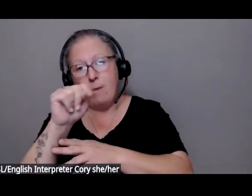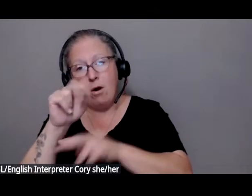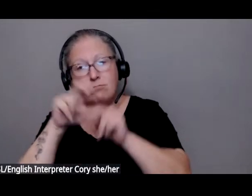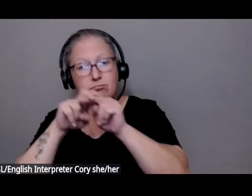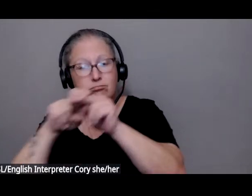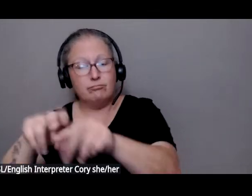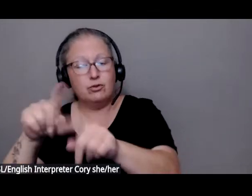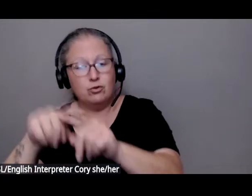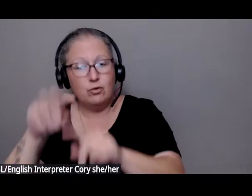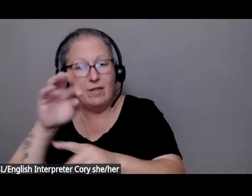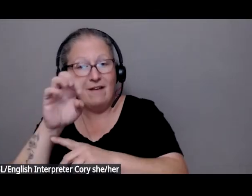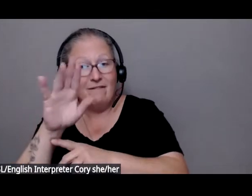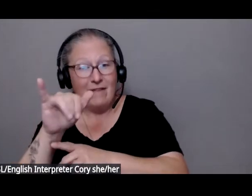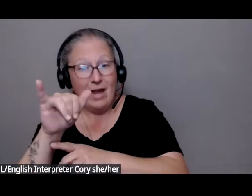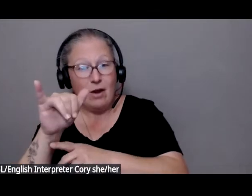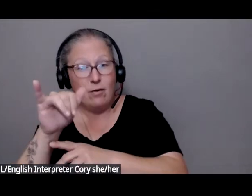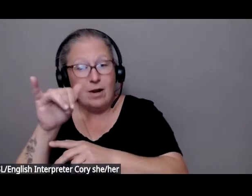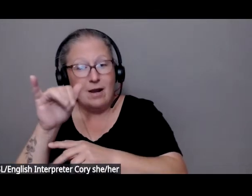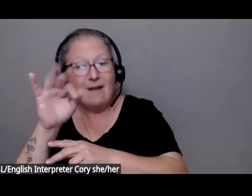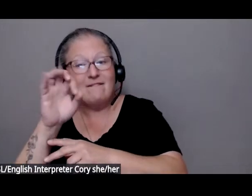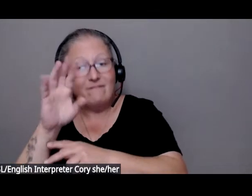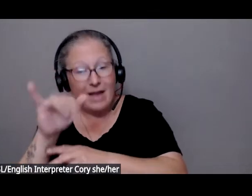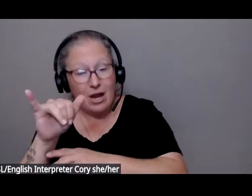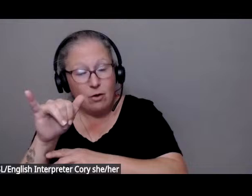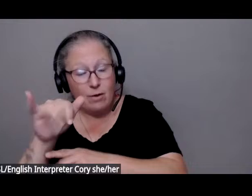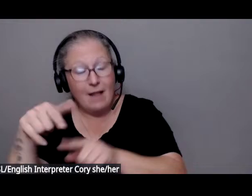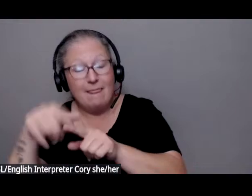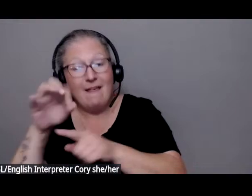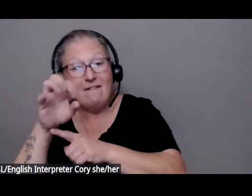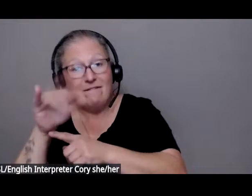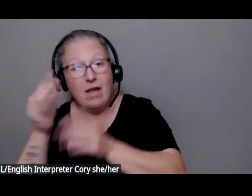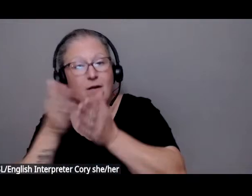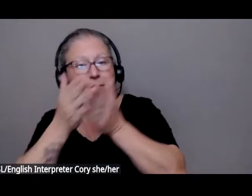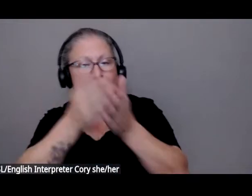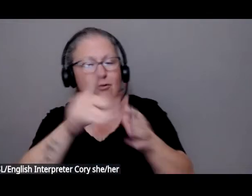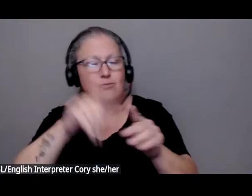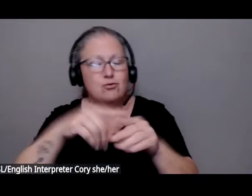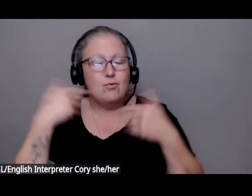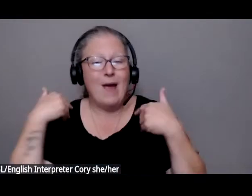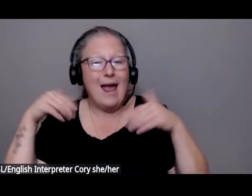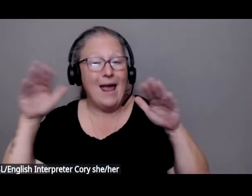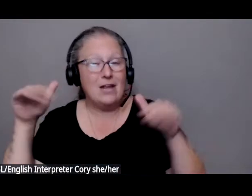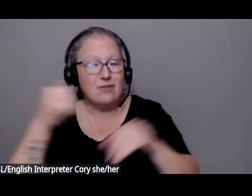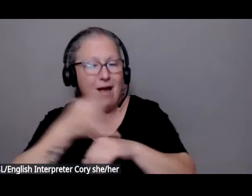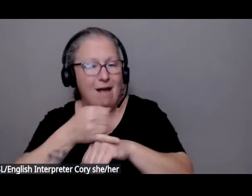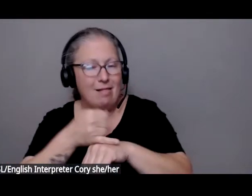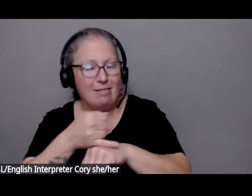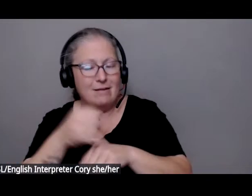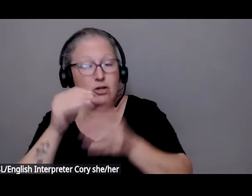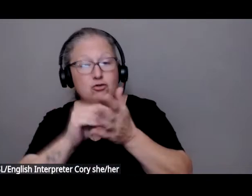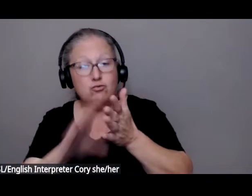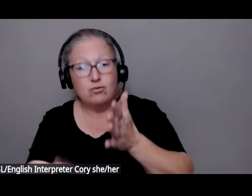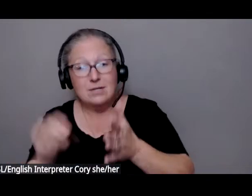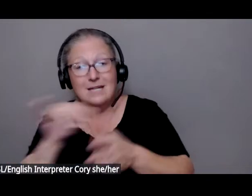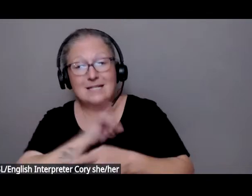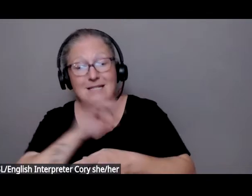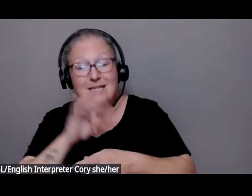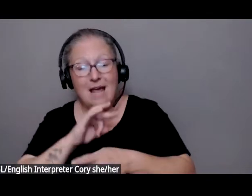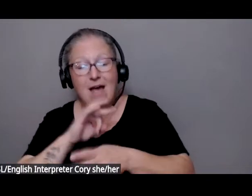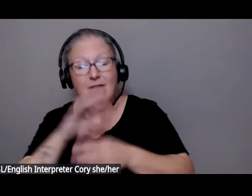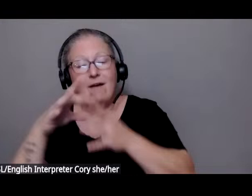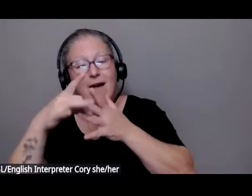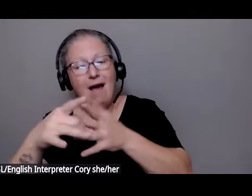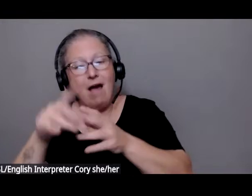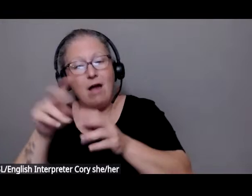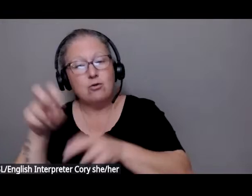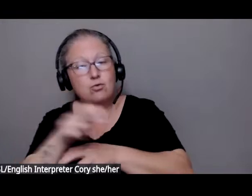building and out to Angel Island. Students and staff took a guided tour with a